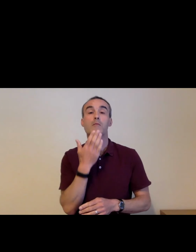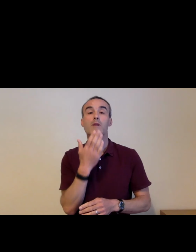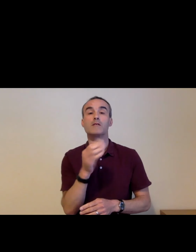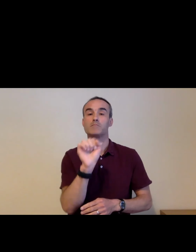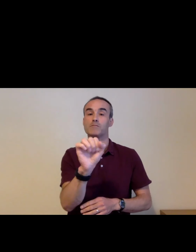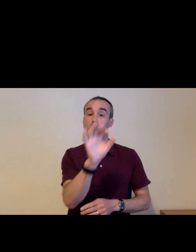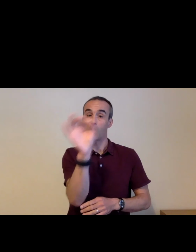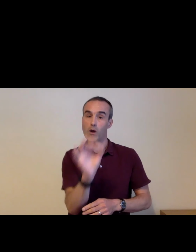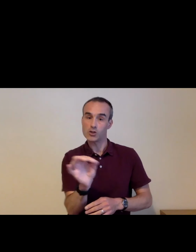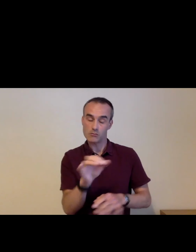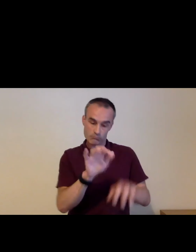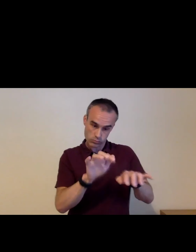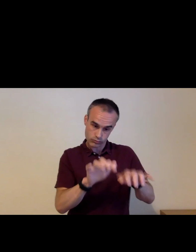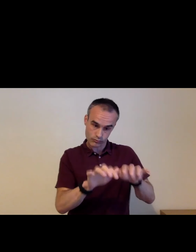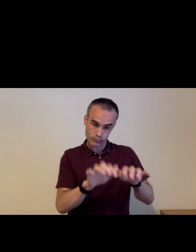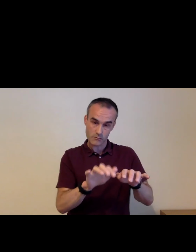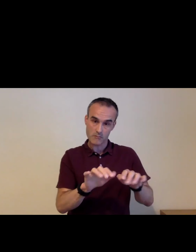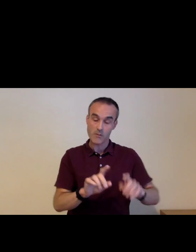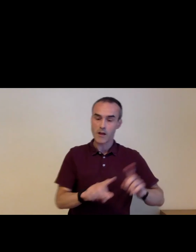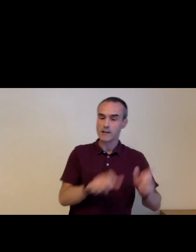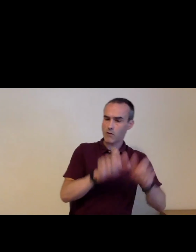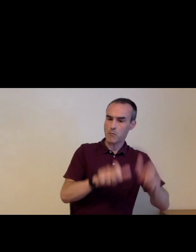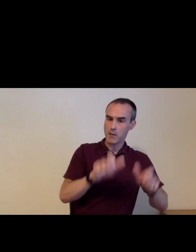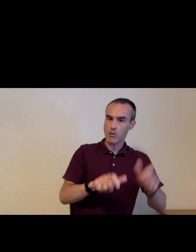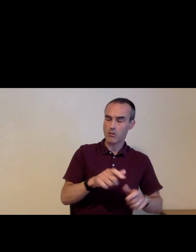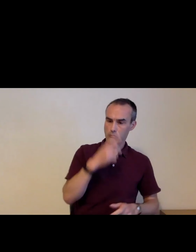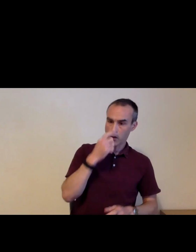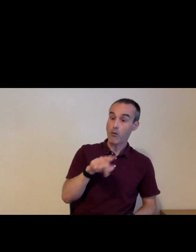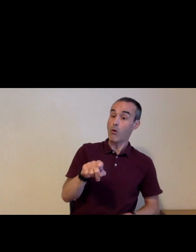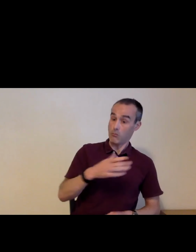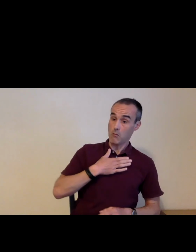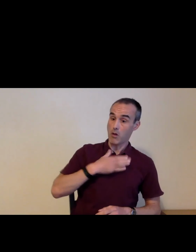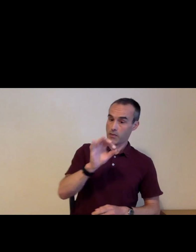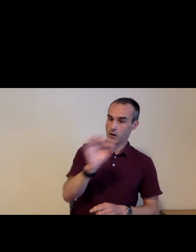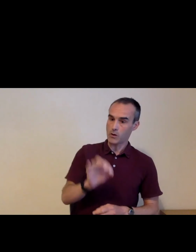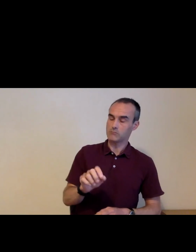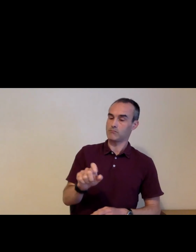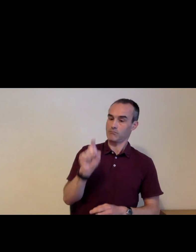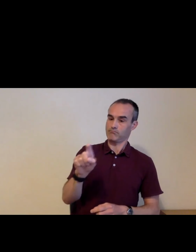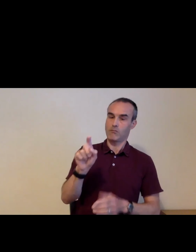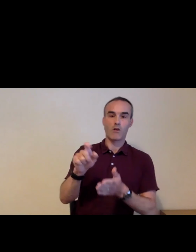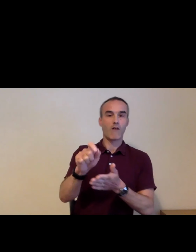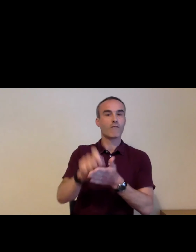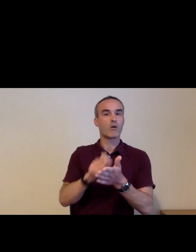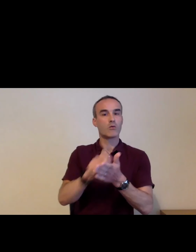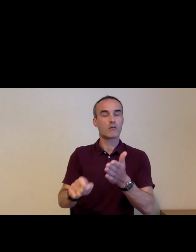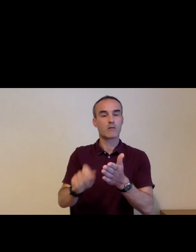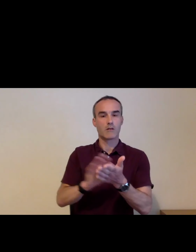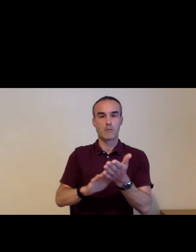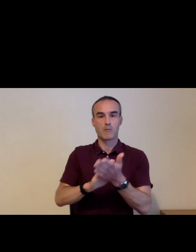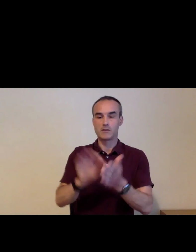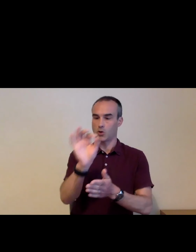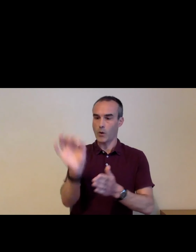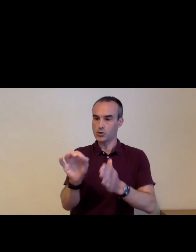box. People can vote on them as well. So if you see a question that you like, vote on that, and it will rise to the top. And then at the end, we've got a Q&A